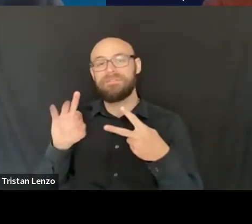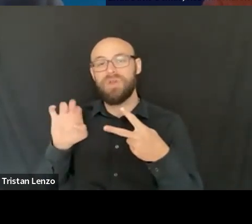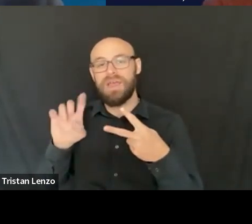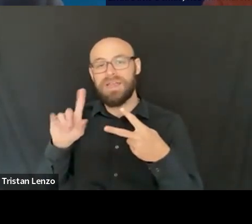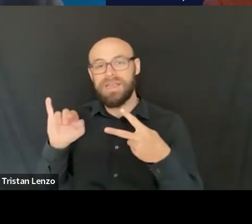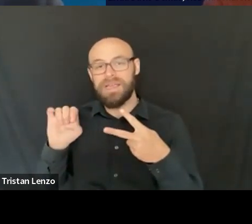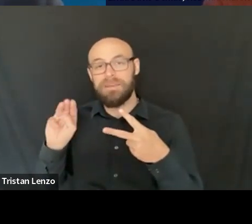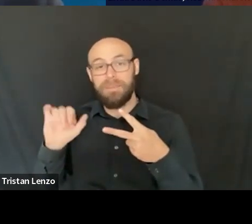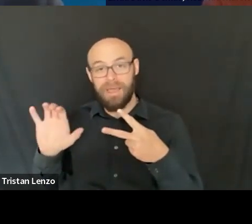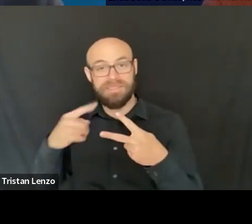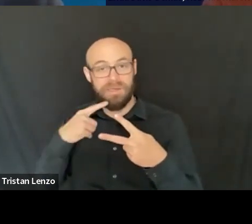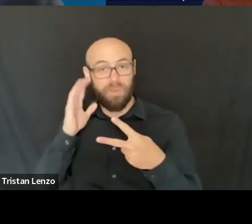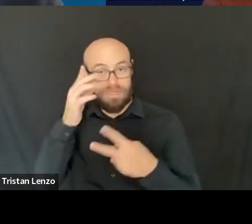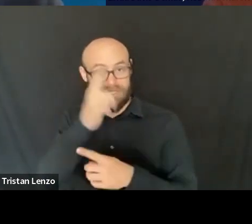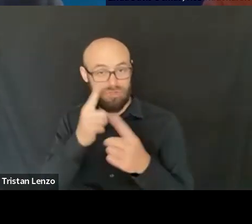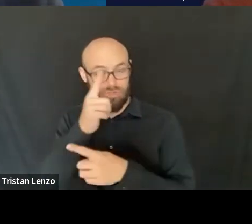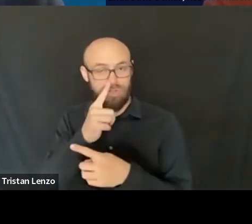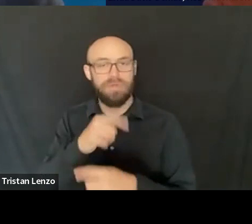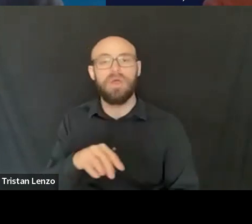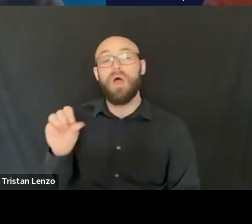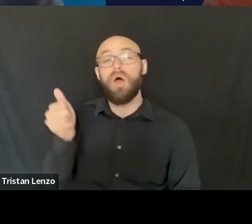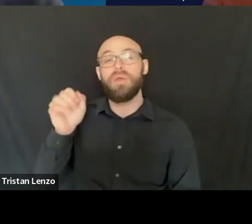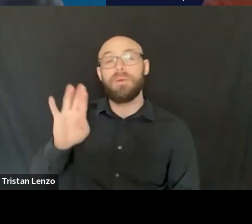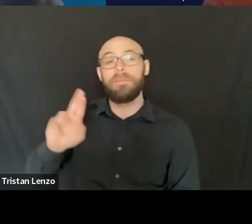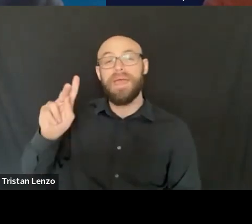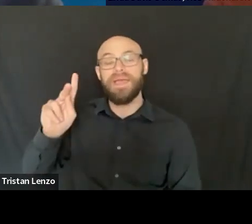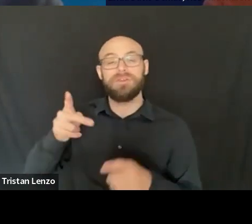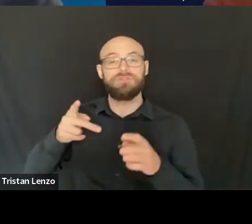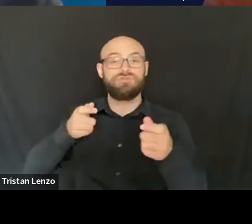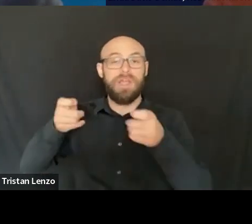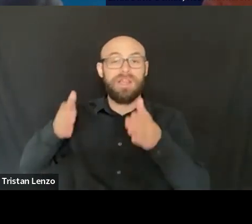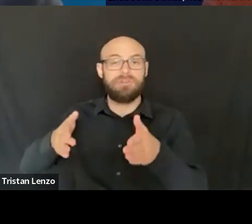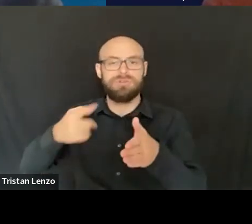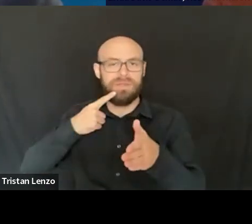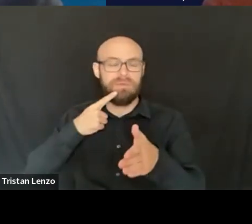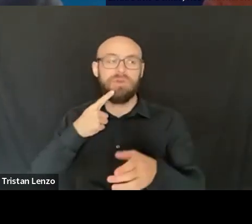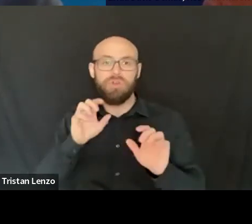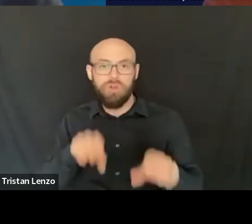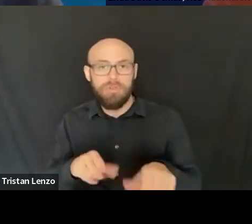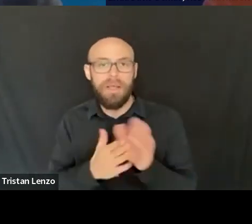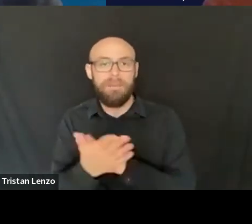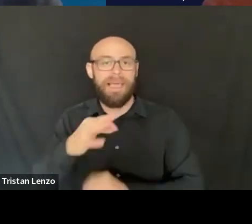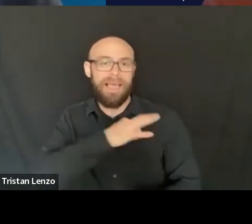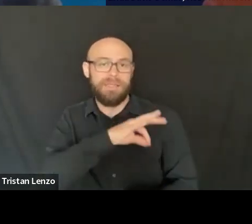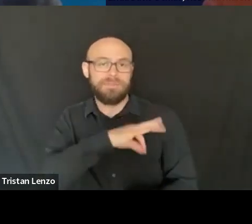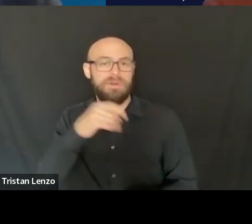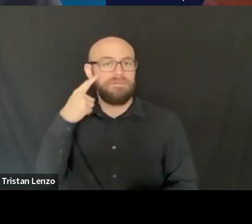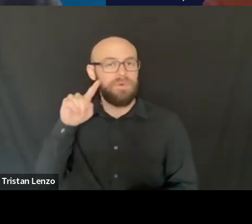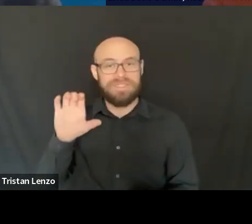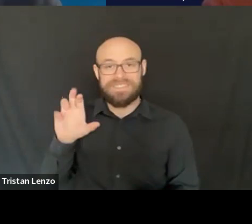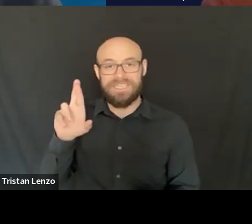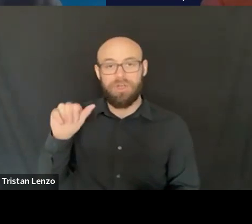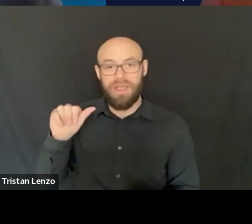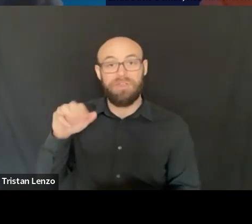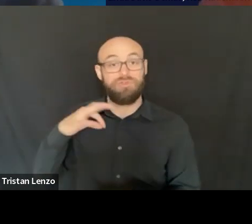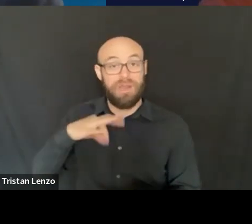And major banking regulators have suggested that those activities could be getting eligible for CRA credit as well, which could encourage banks to engage